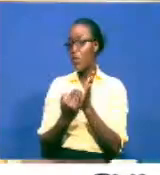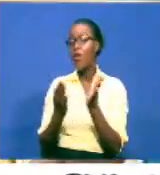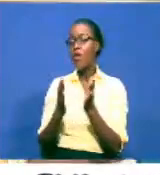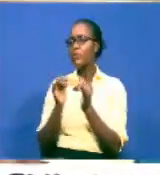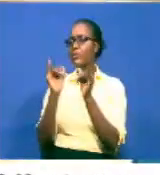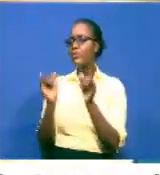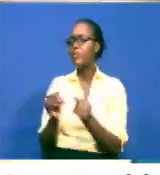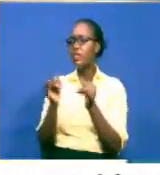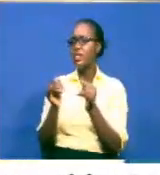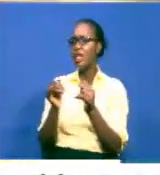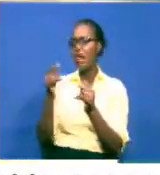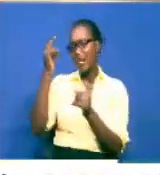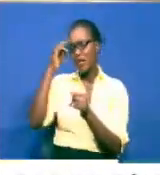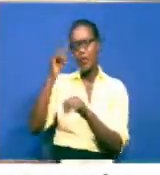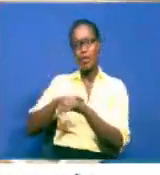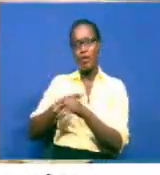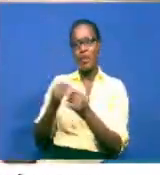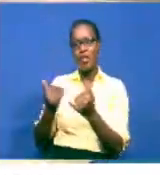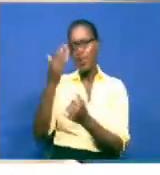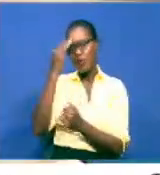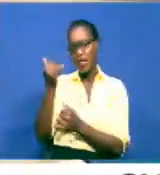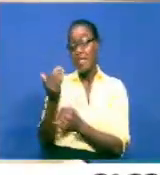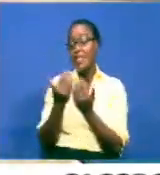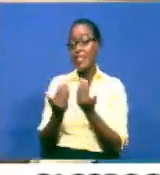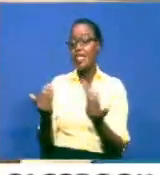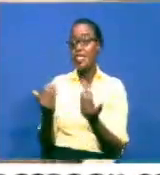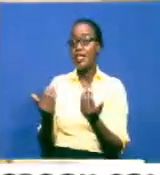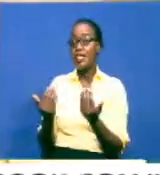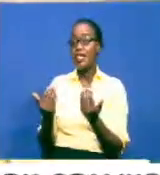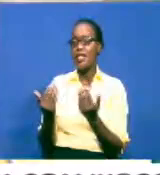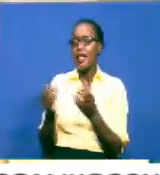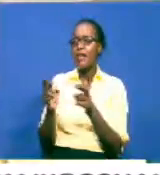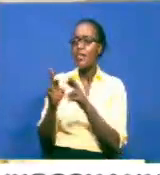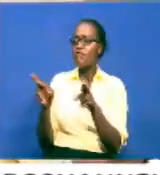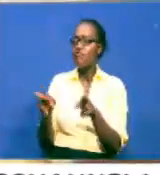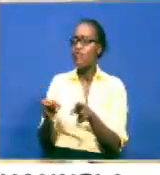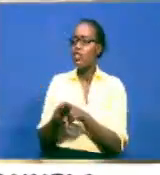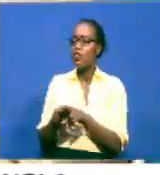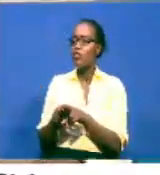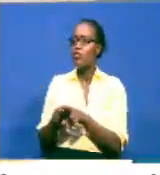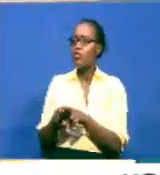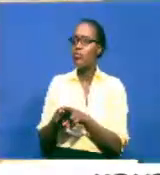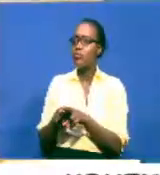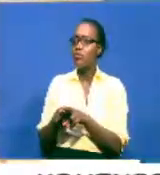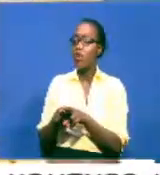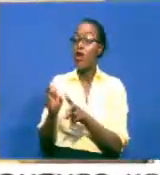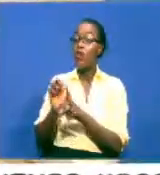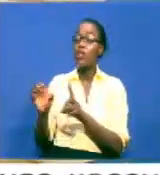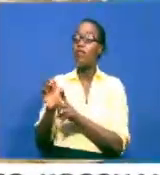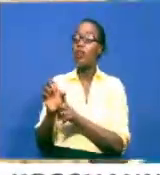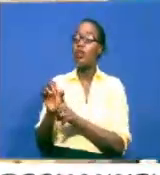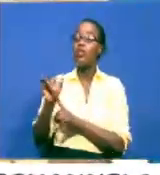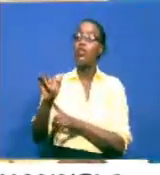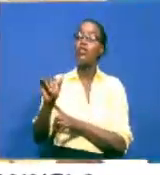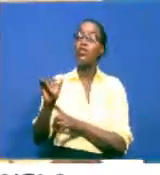And I thought it was a very good thing, mm-hmm. because even children in the confines of the environment, those who